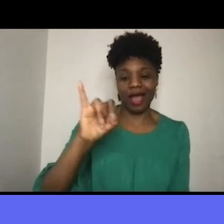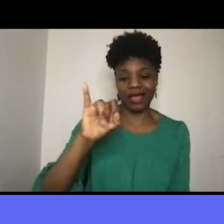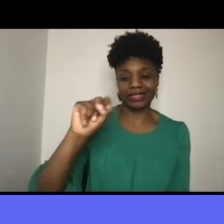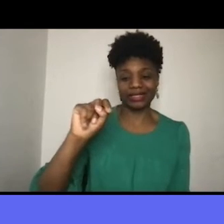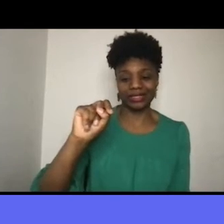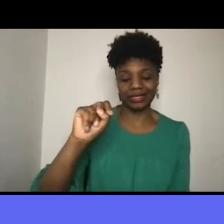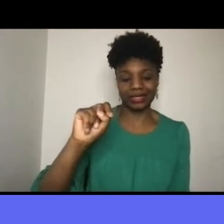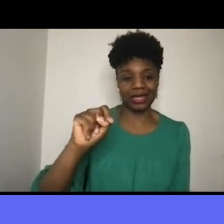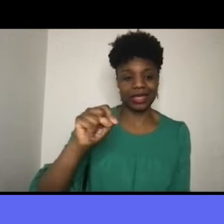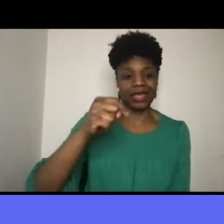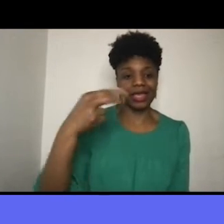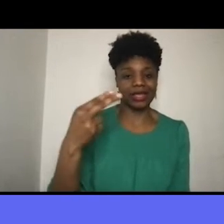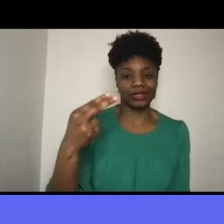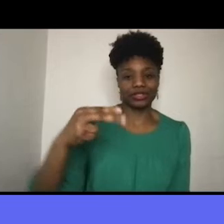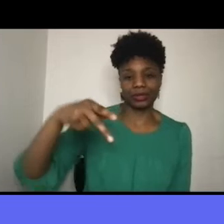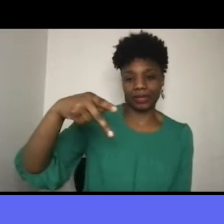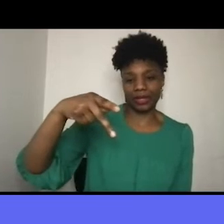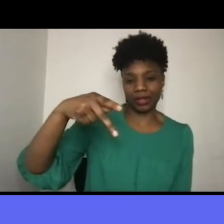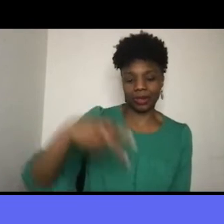TFIT TFit HP.